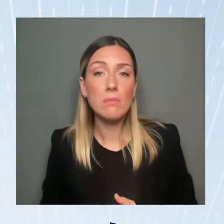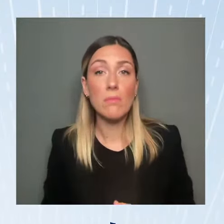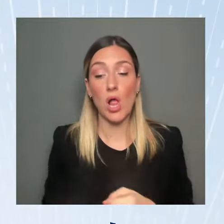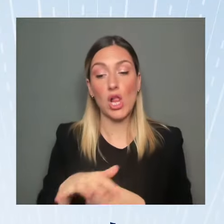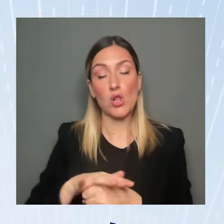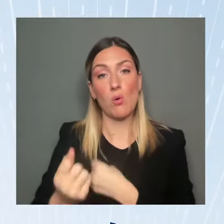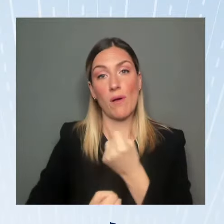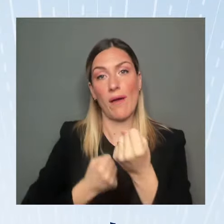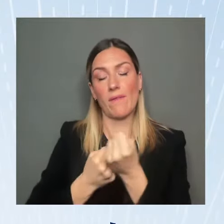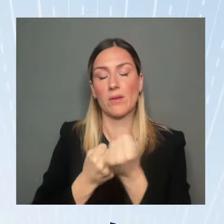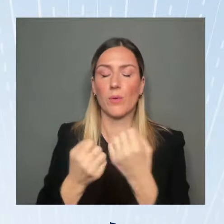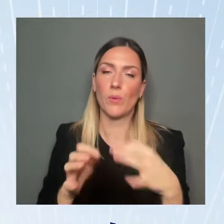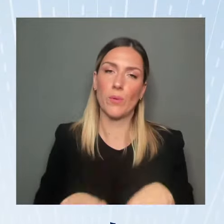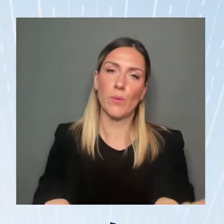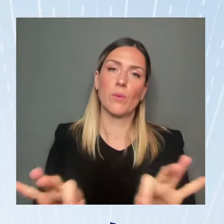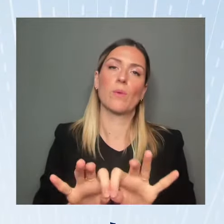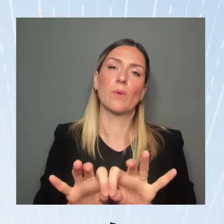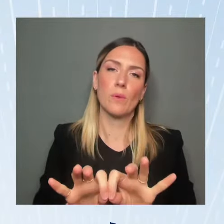ever critically important.